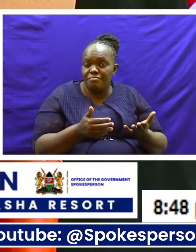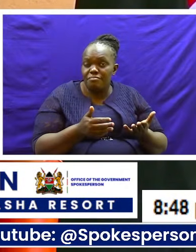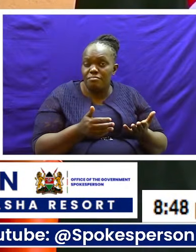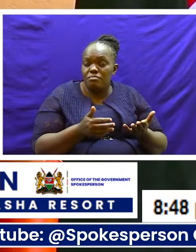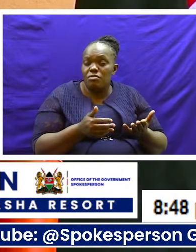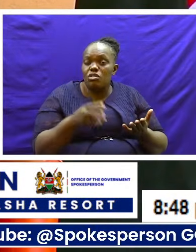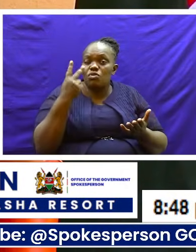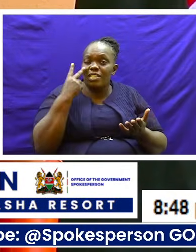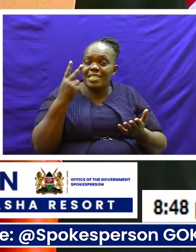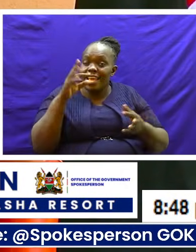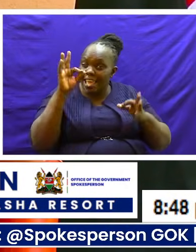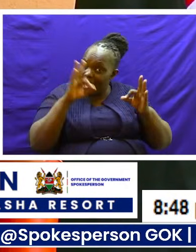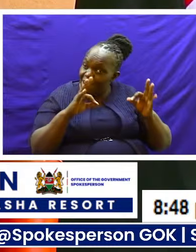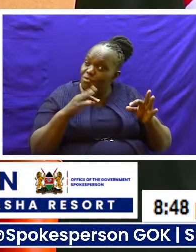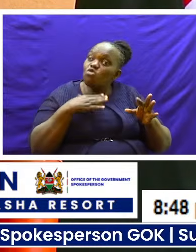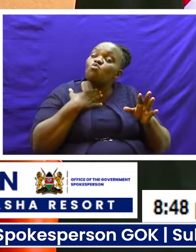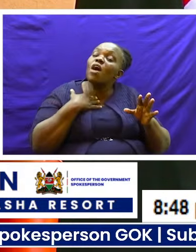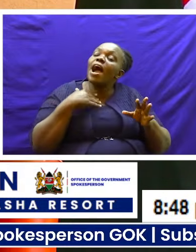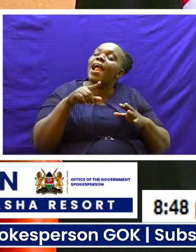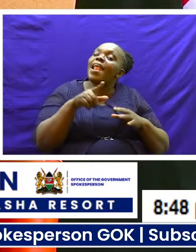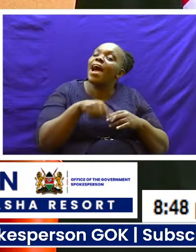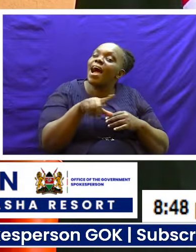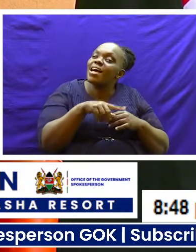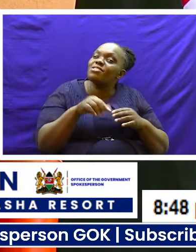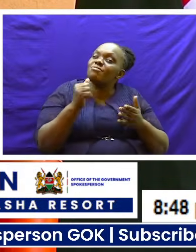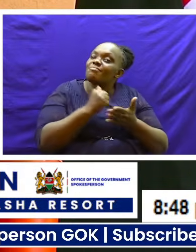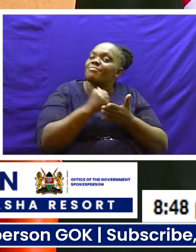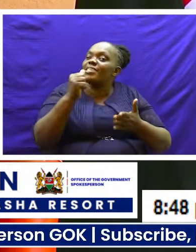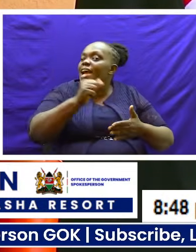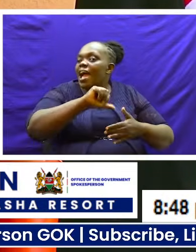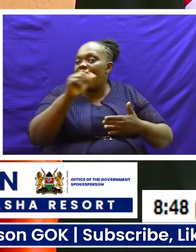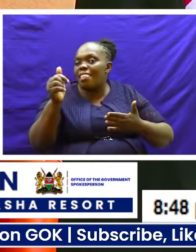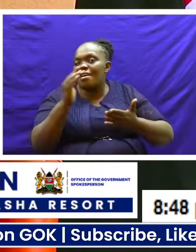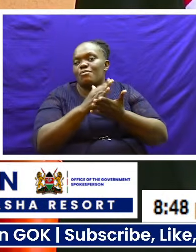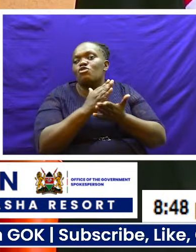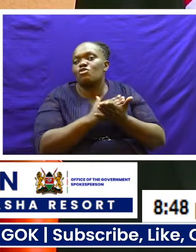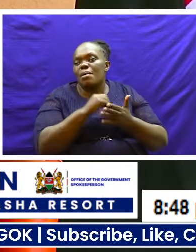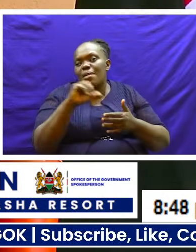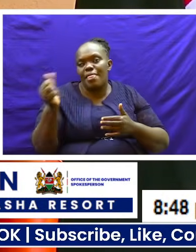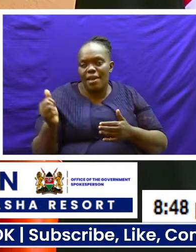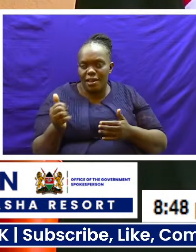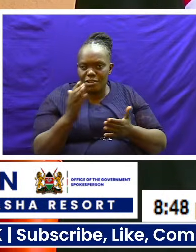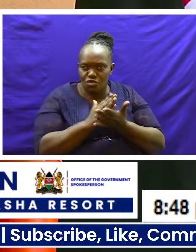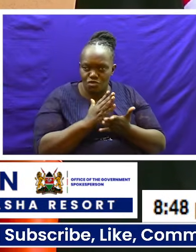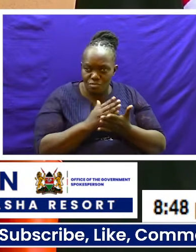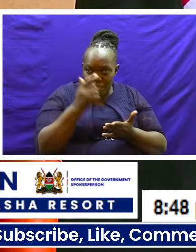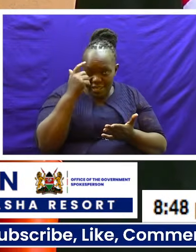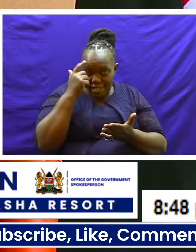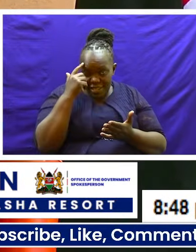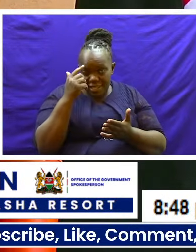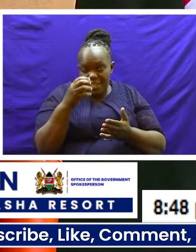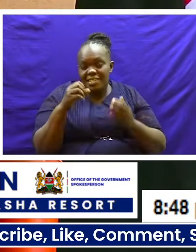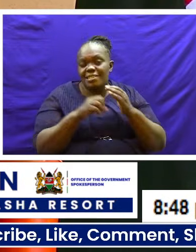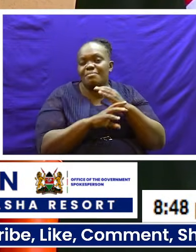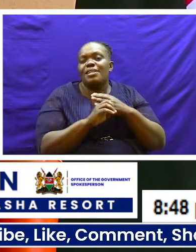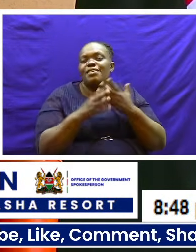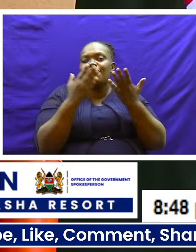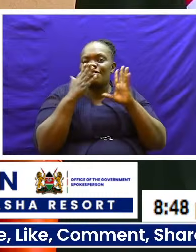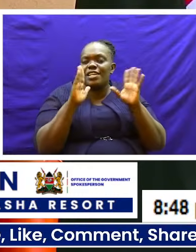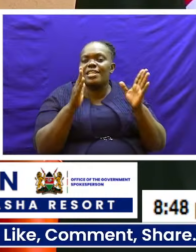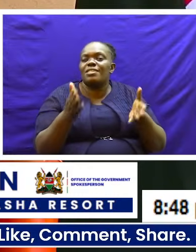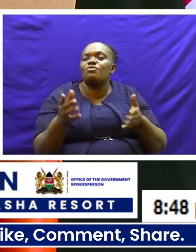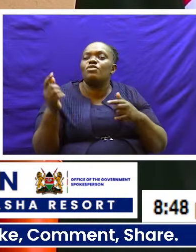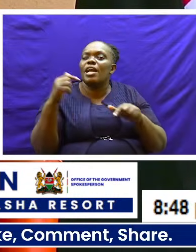to say whether you would like us to place you in any other program. Exactly. I think that one, Dr. you had already explained. Let's